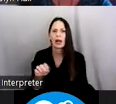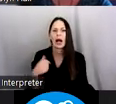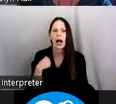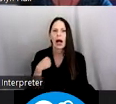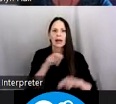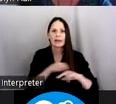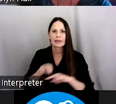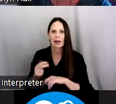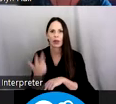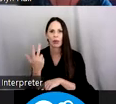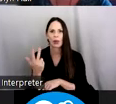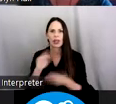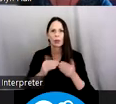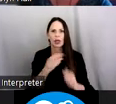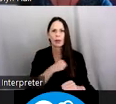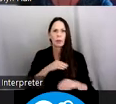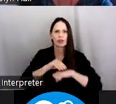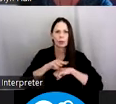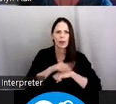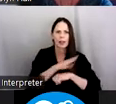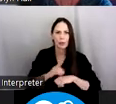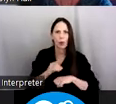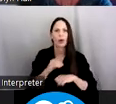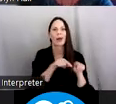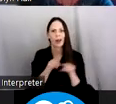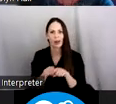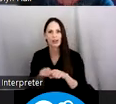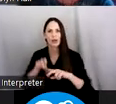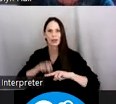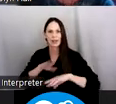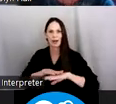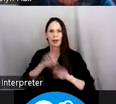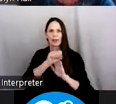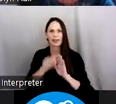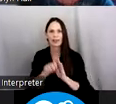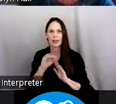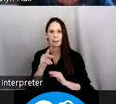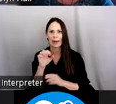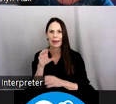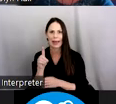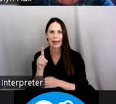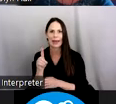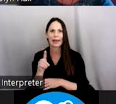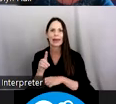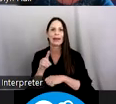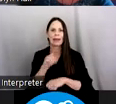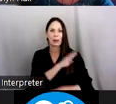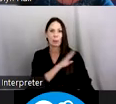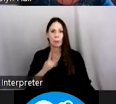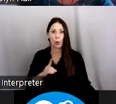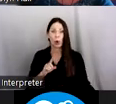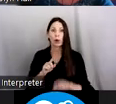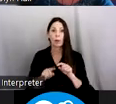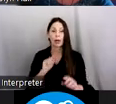also sit on the state Medicaid board. And it's like being on councils is something that